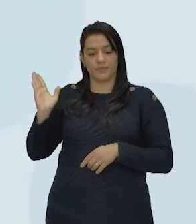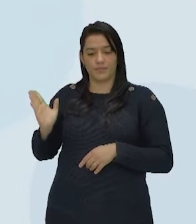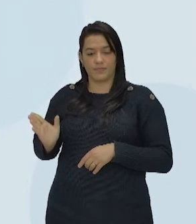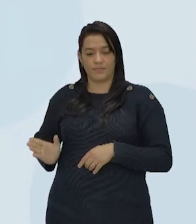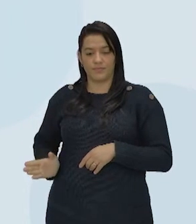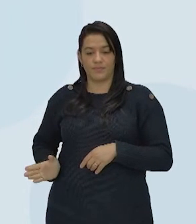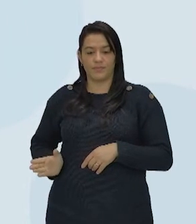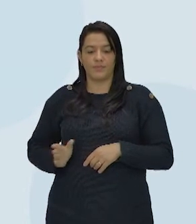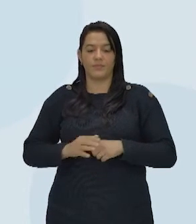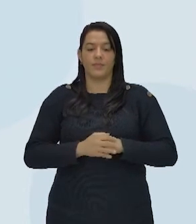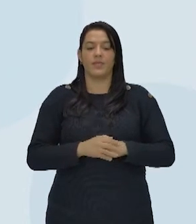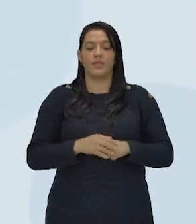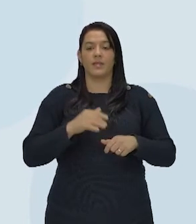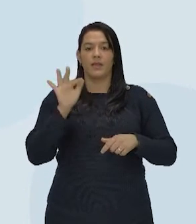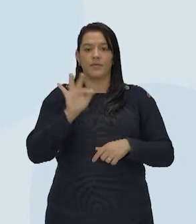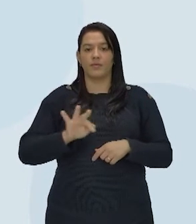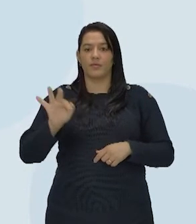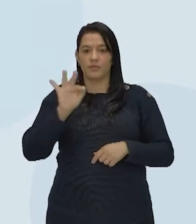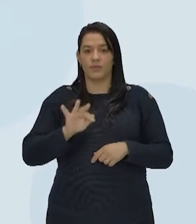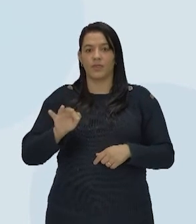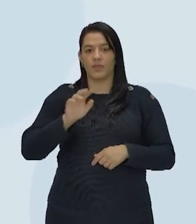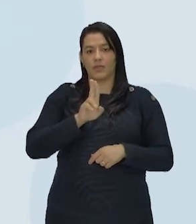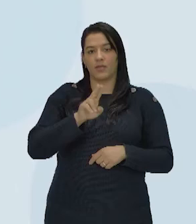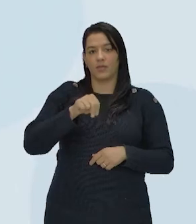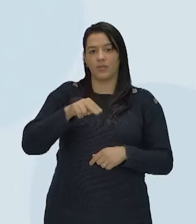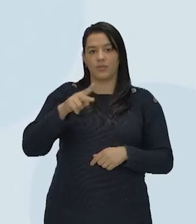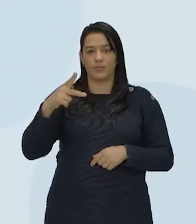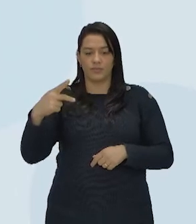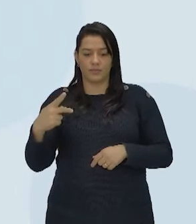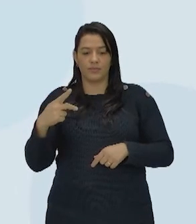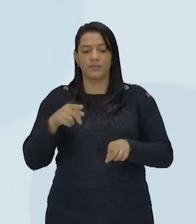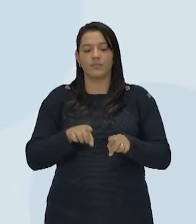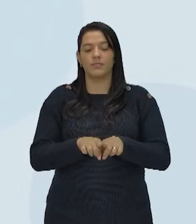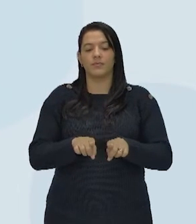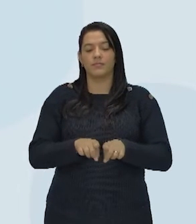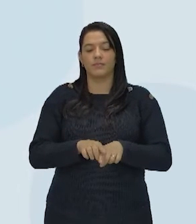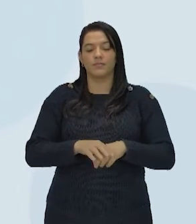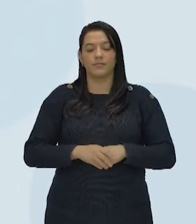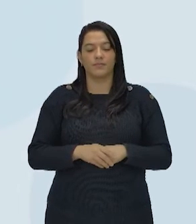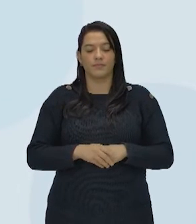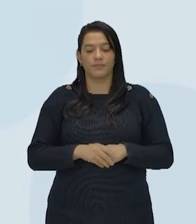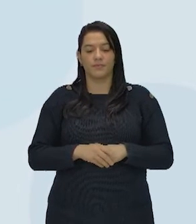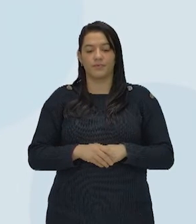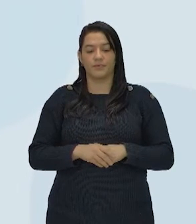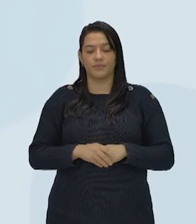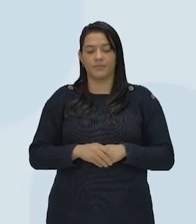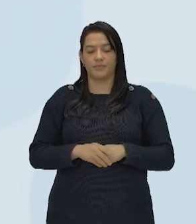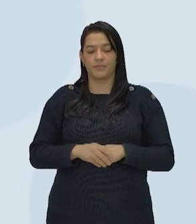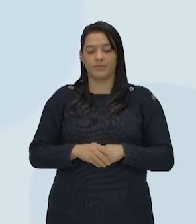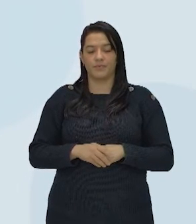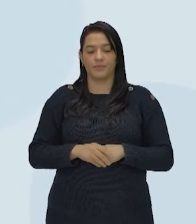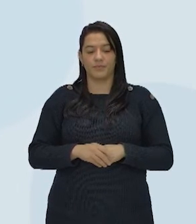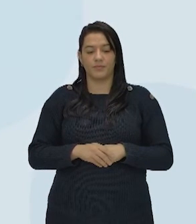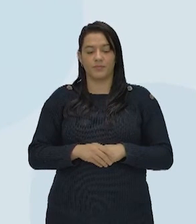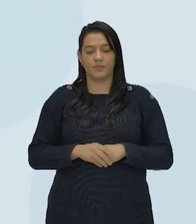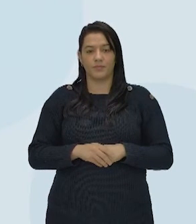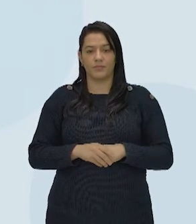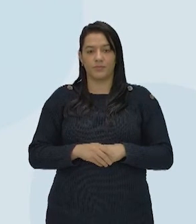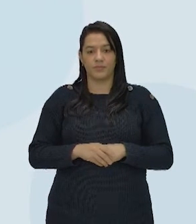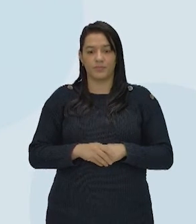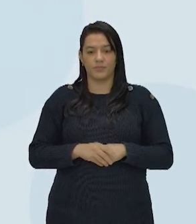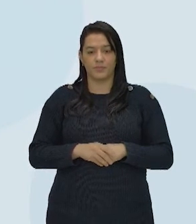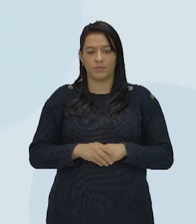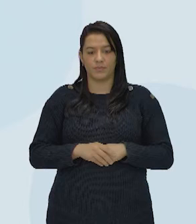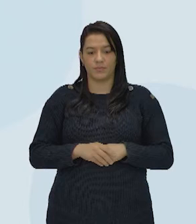at USP and his master's in science of human motion. He was an editor for Marvel and DC for 10